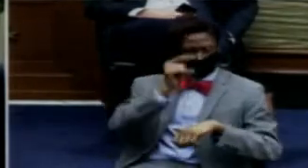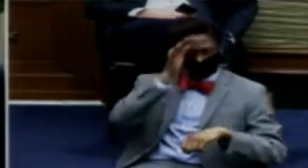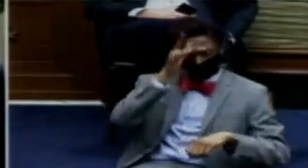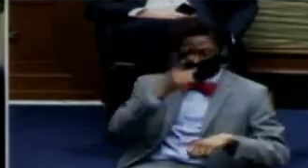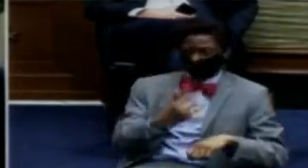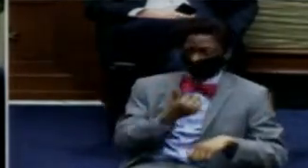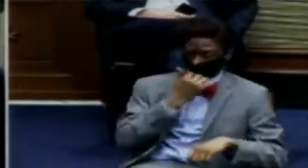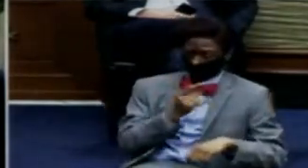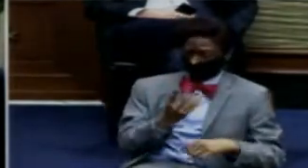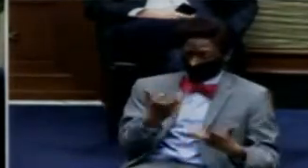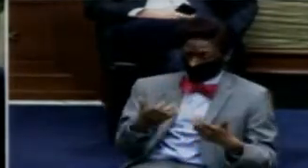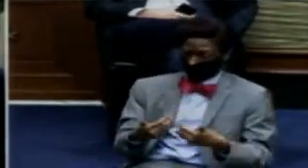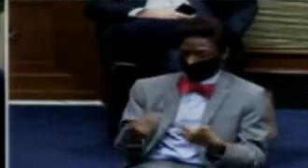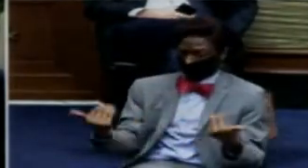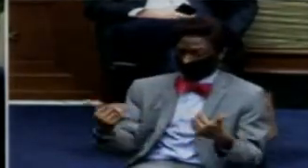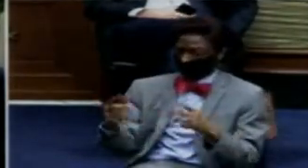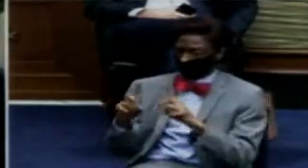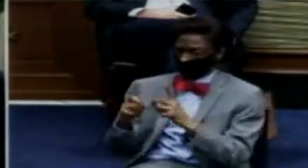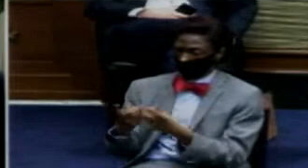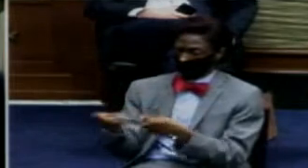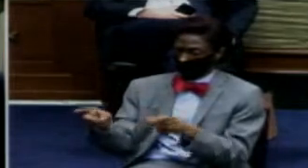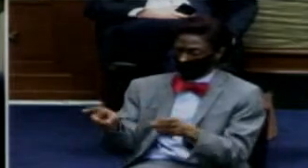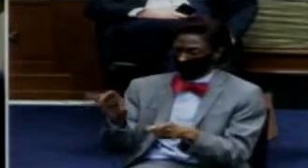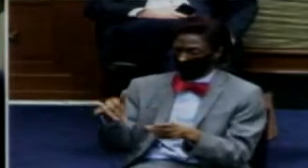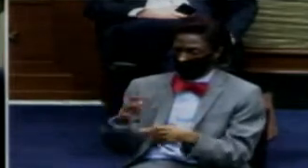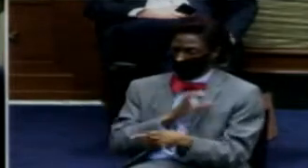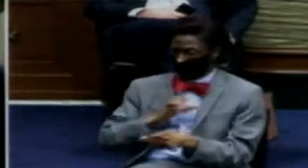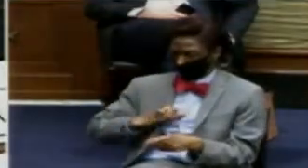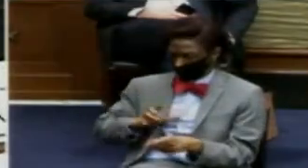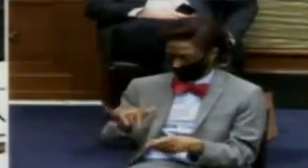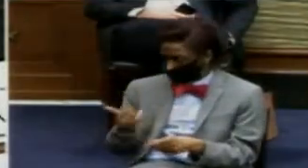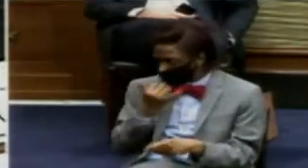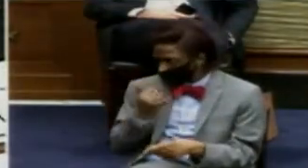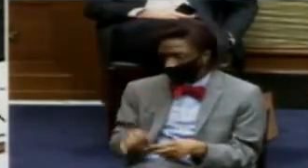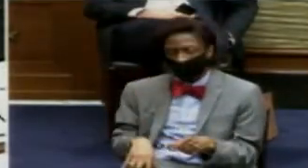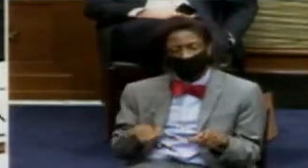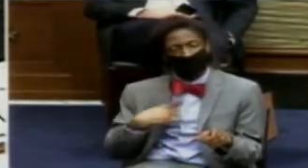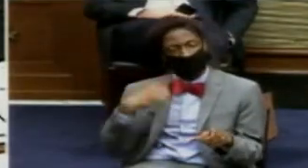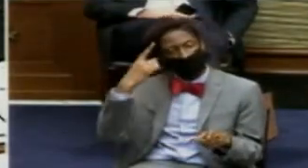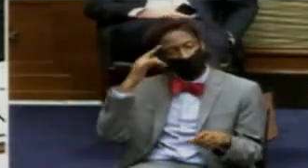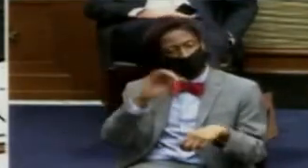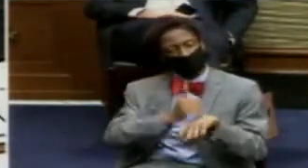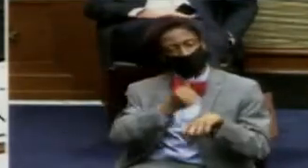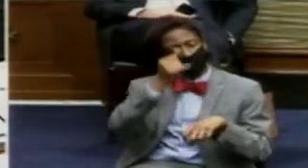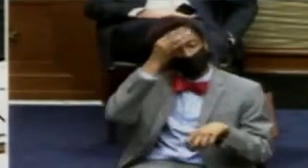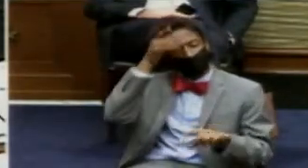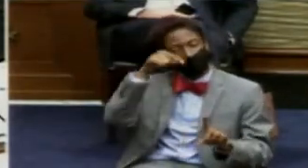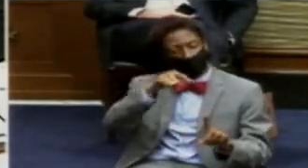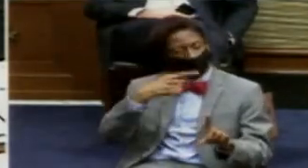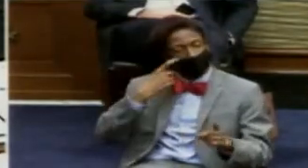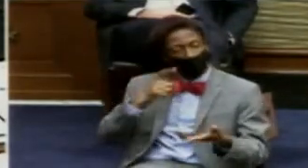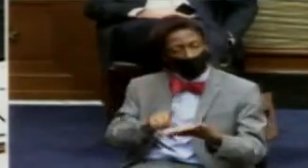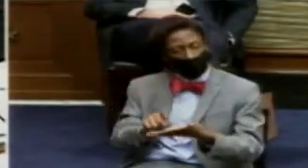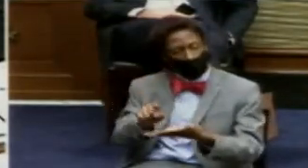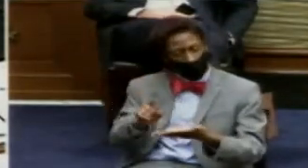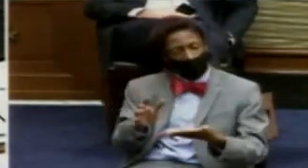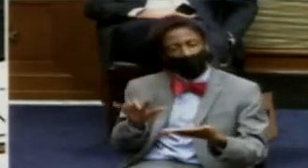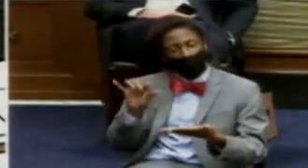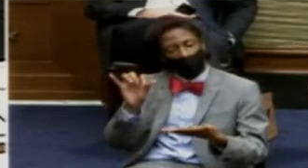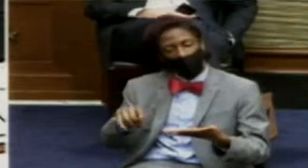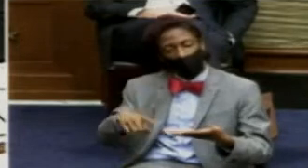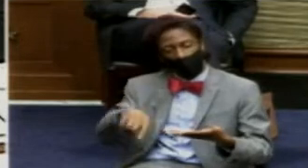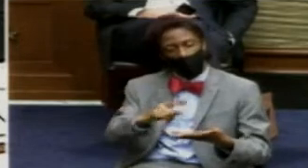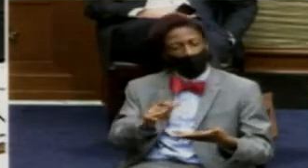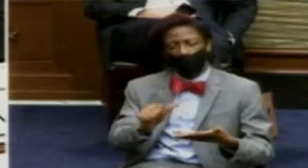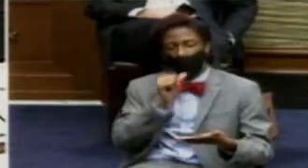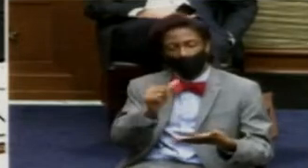wanting a separate district controlled by Congress? Were they just wrong? I think that the founding fathers recognized that they were